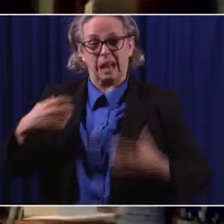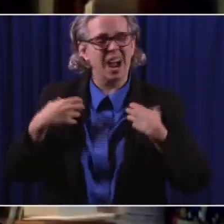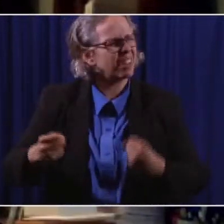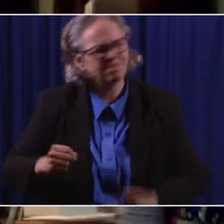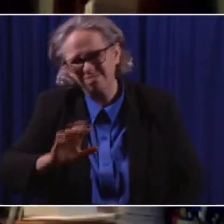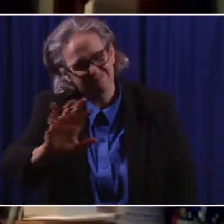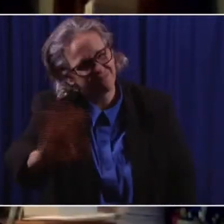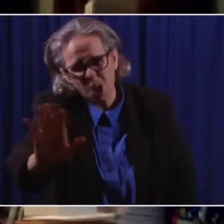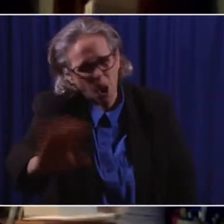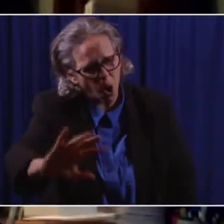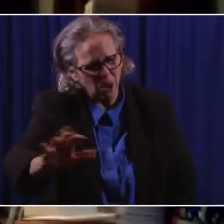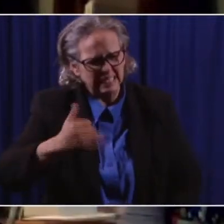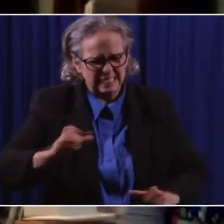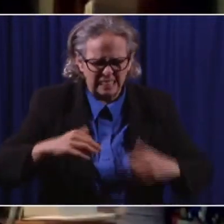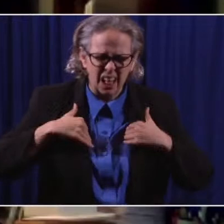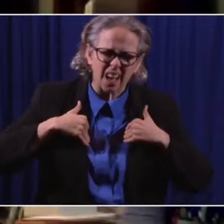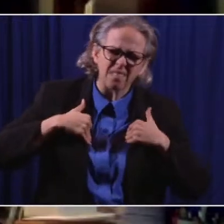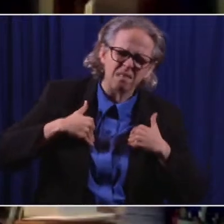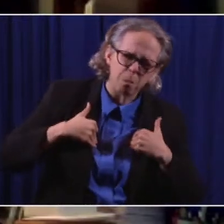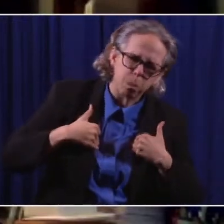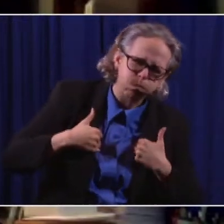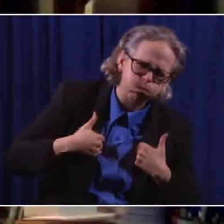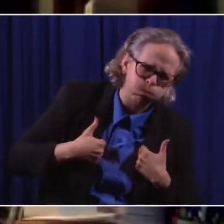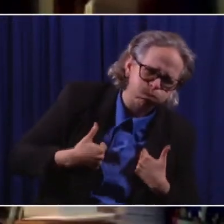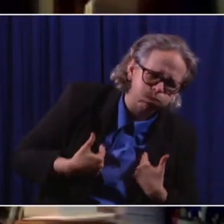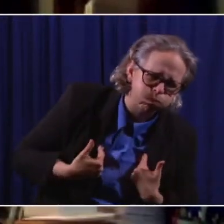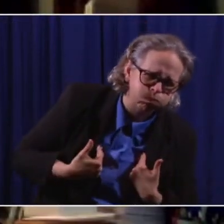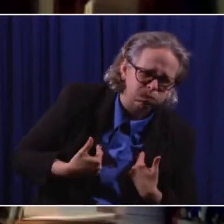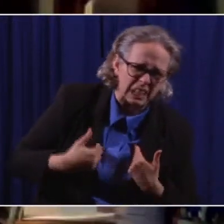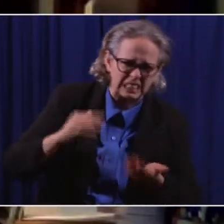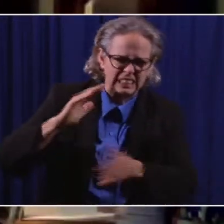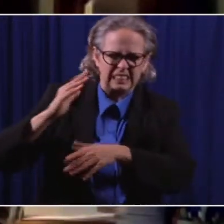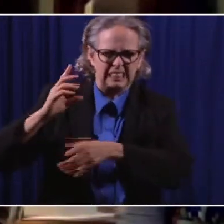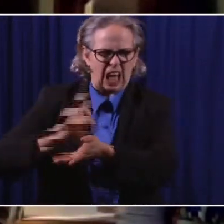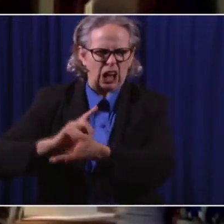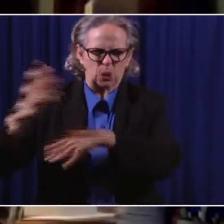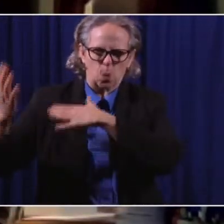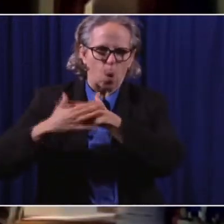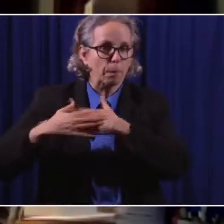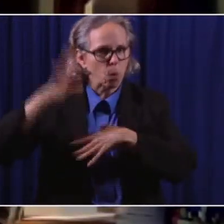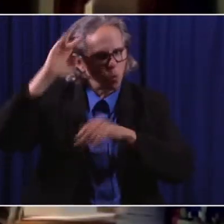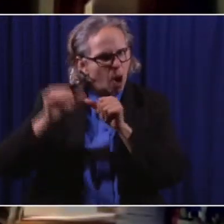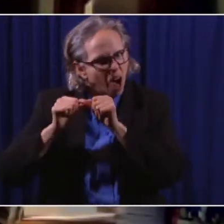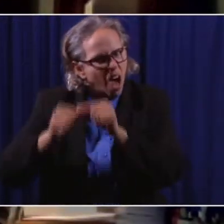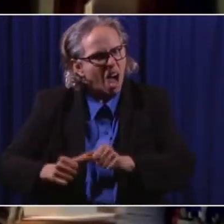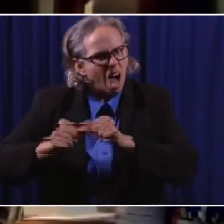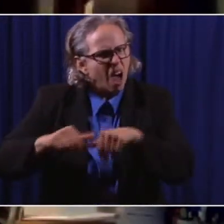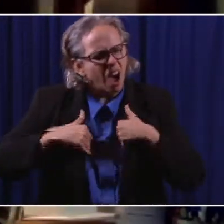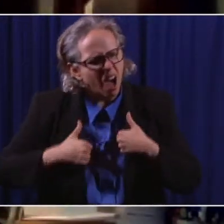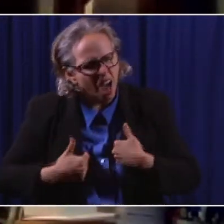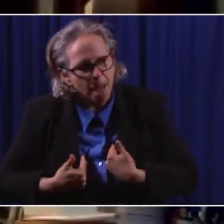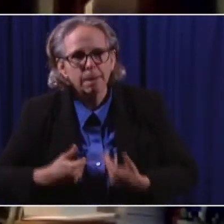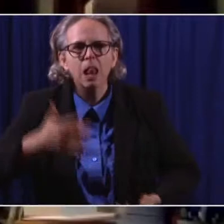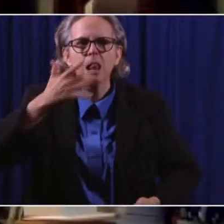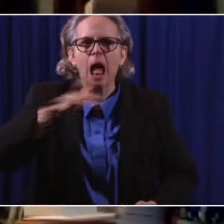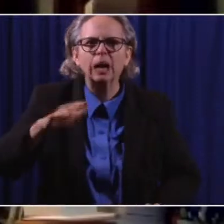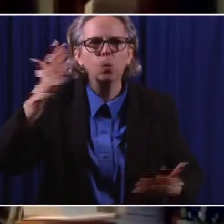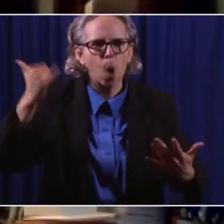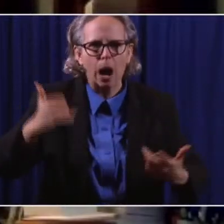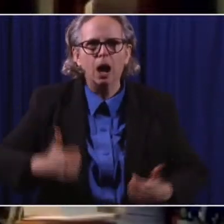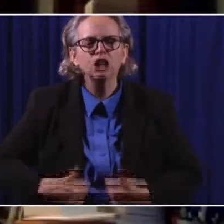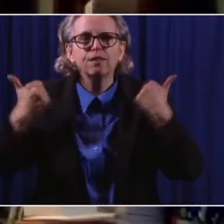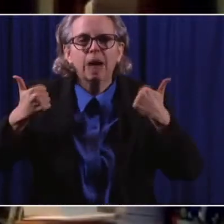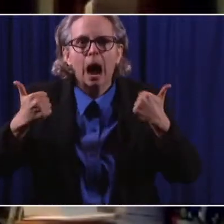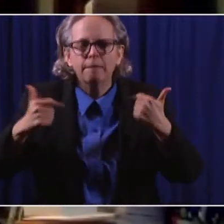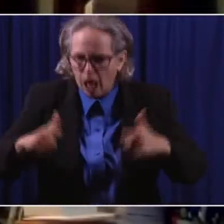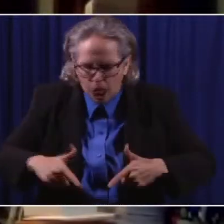my doctors say it could last for quite some time. But I survived, I'm alive, and it very well could have gone the other way.